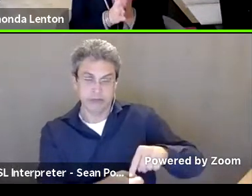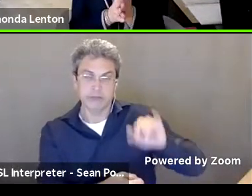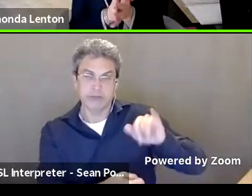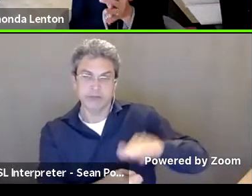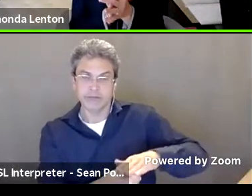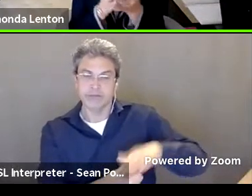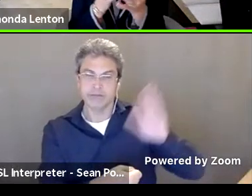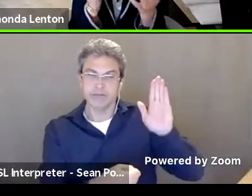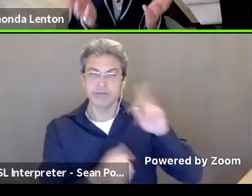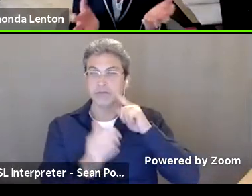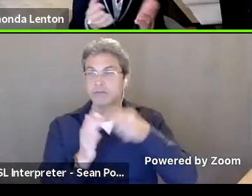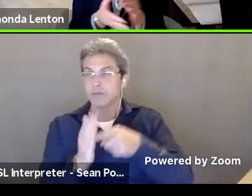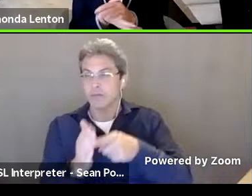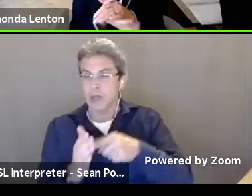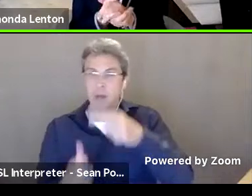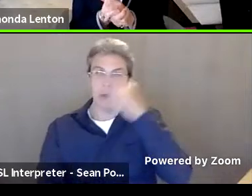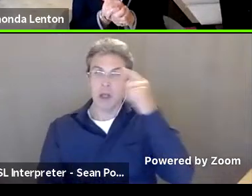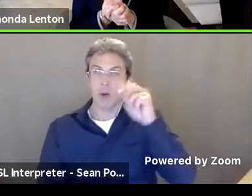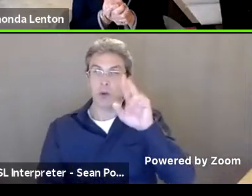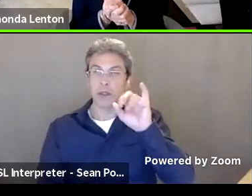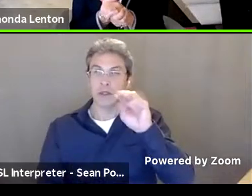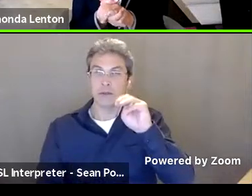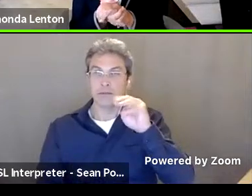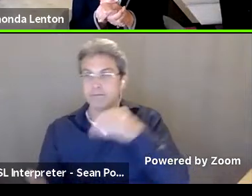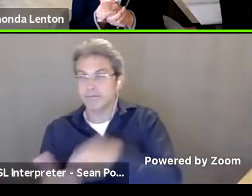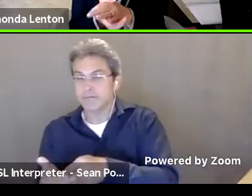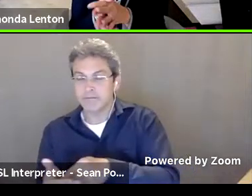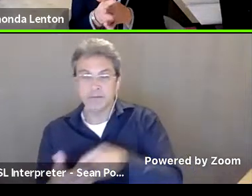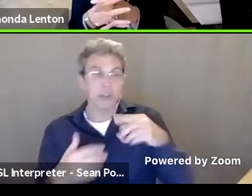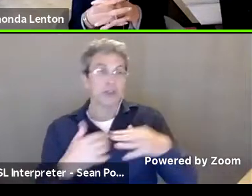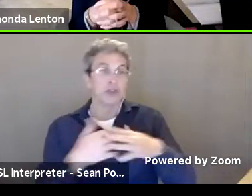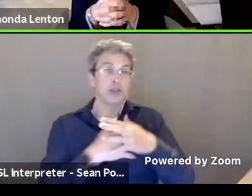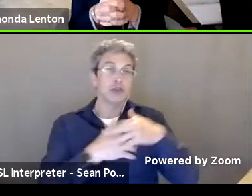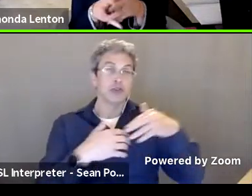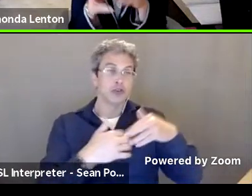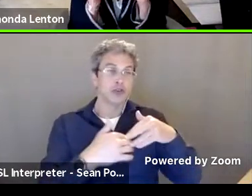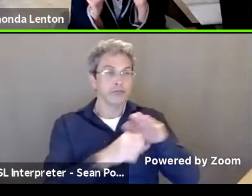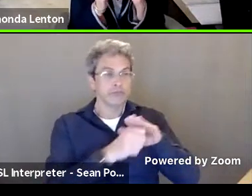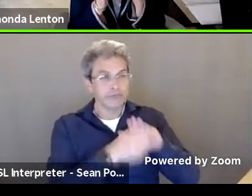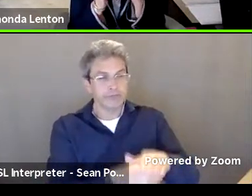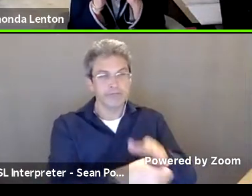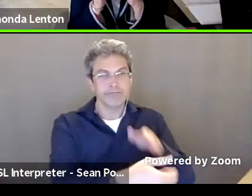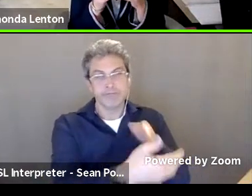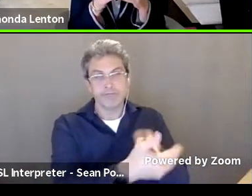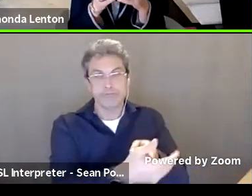anti-Black racism, for example, in the anti-indigeneity, and to really